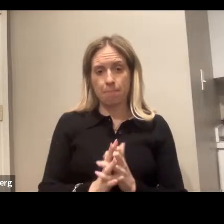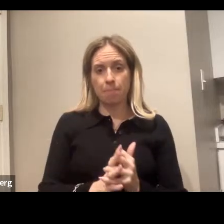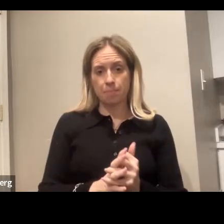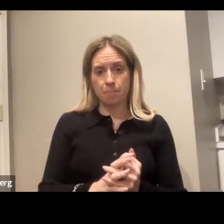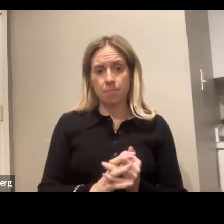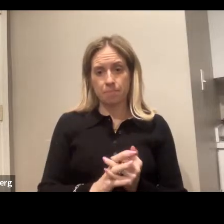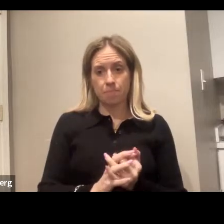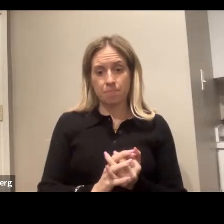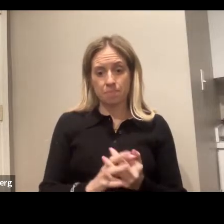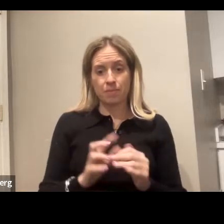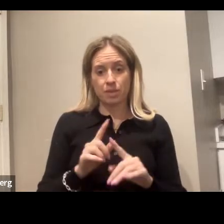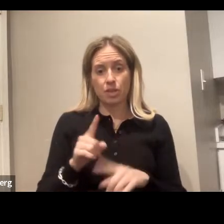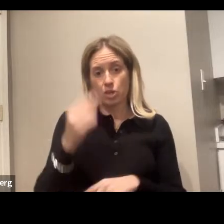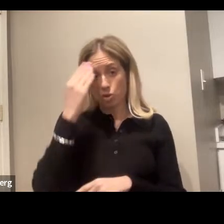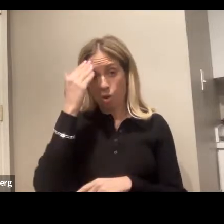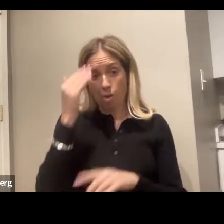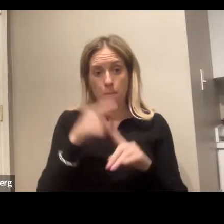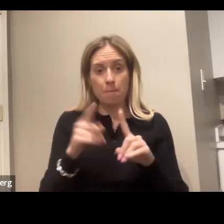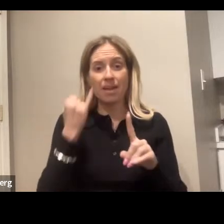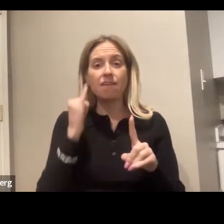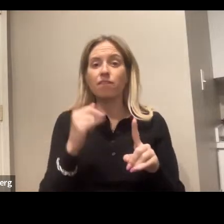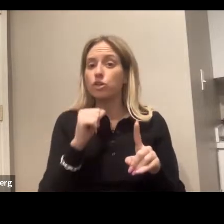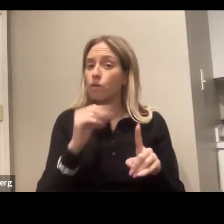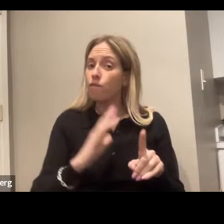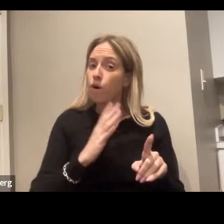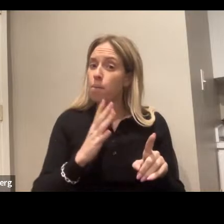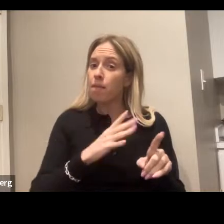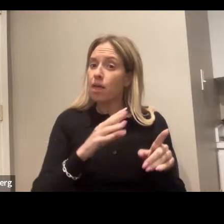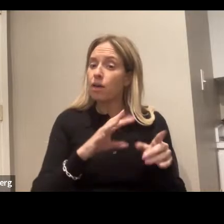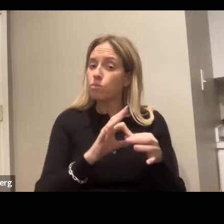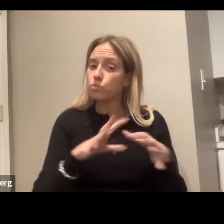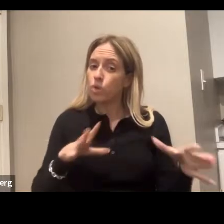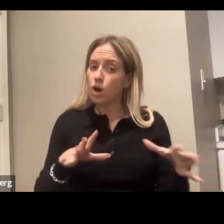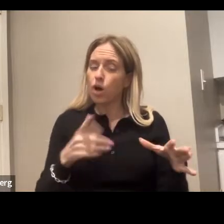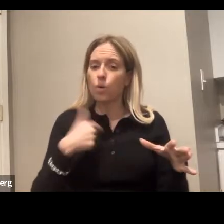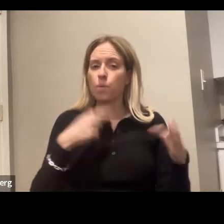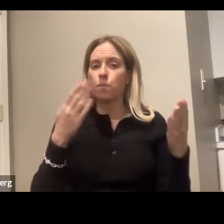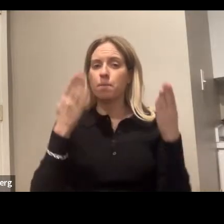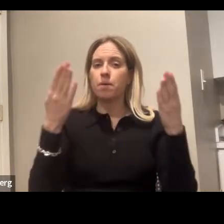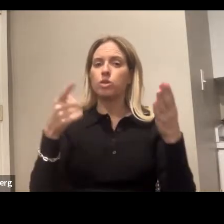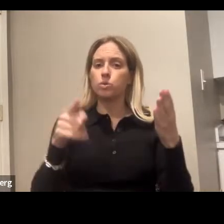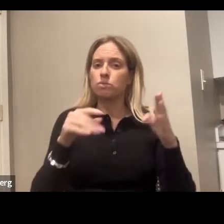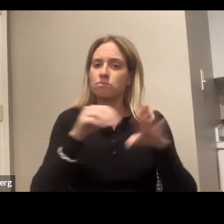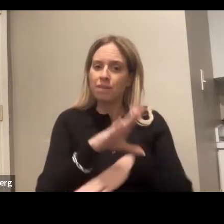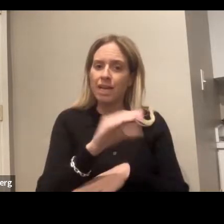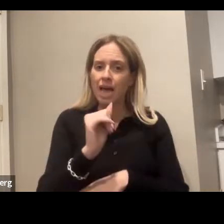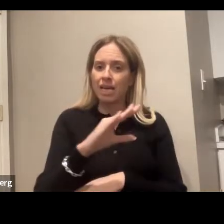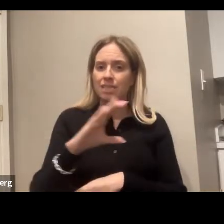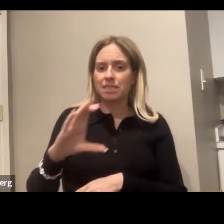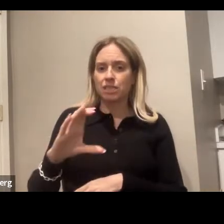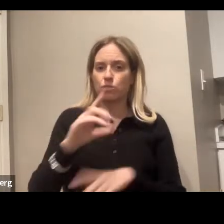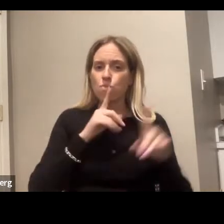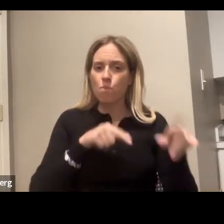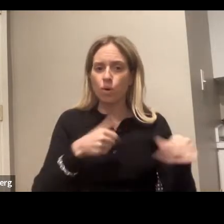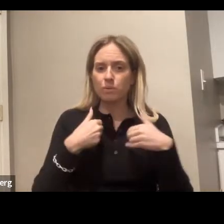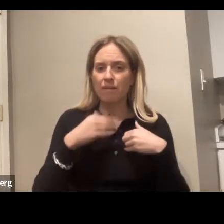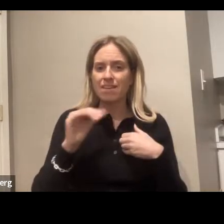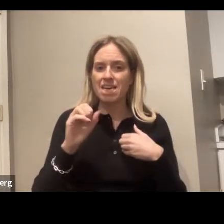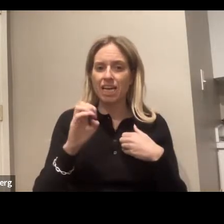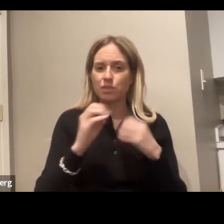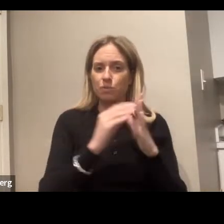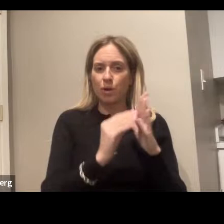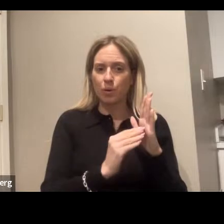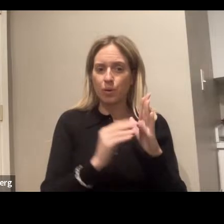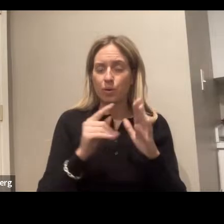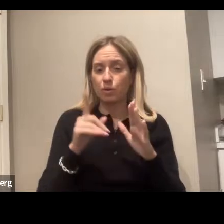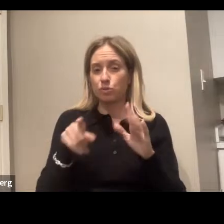but if they don't formally withdraw, I would recommend you do submit an ANC report. That way there's something in the case record. I should also